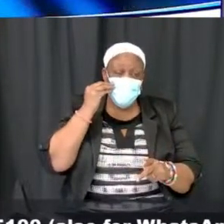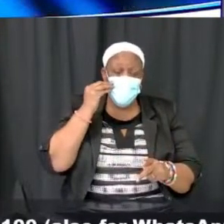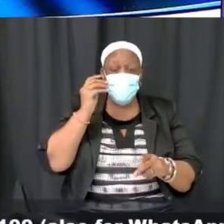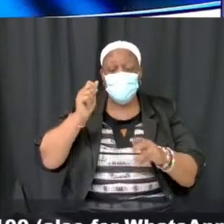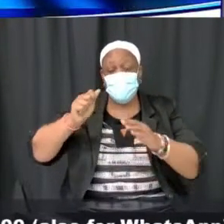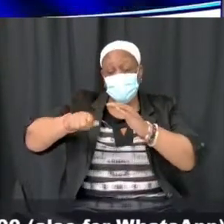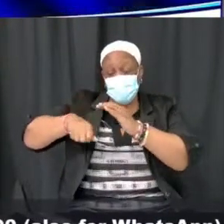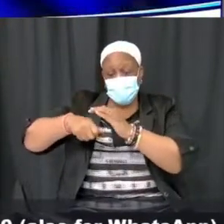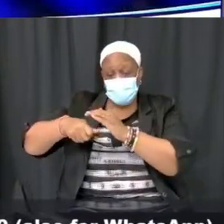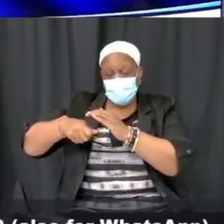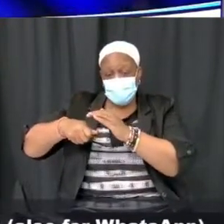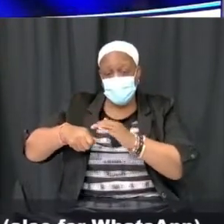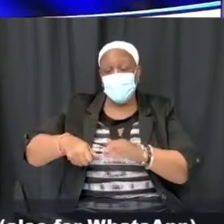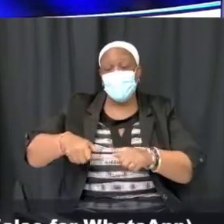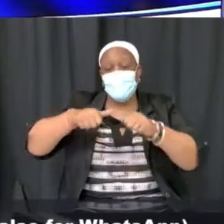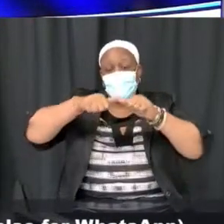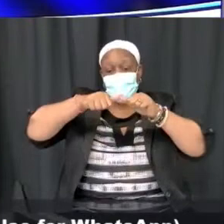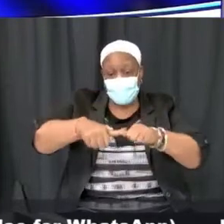Superintendent.